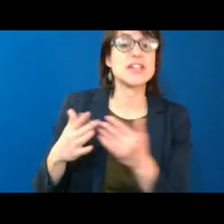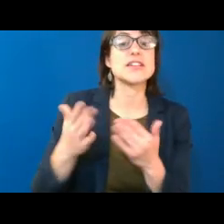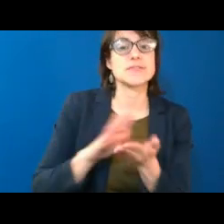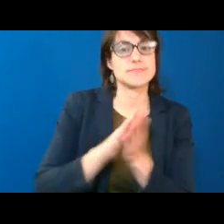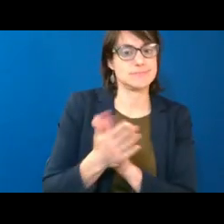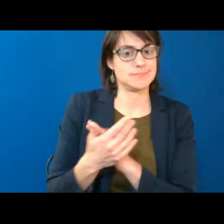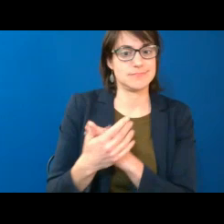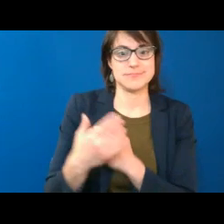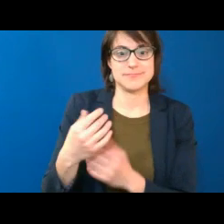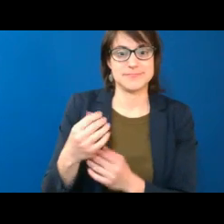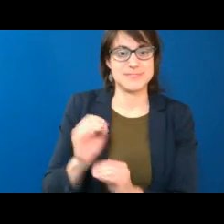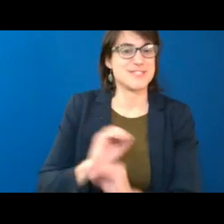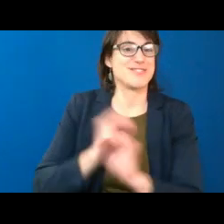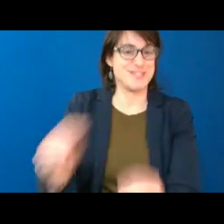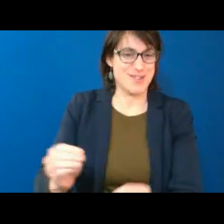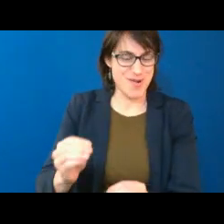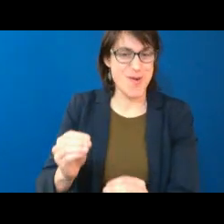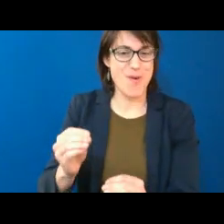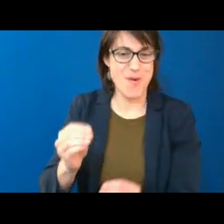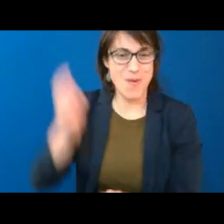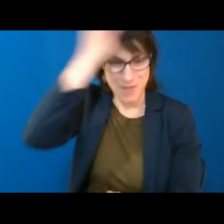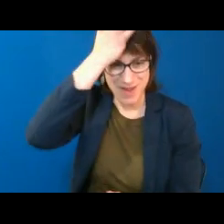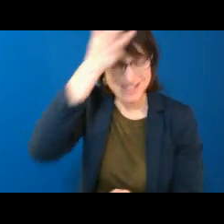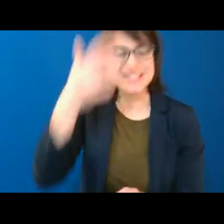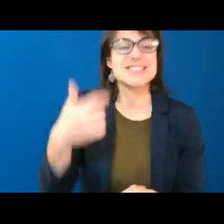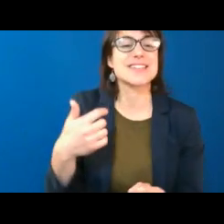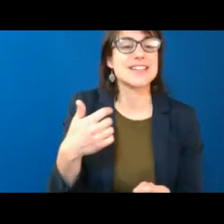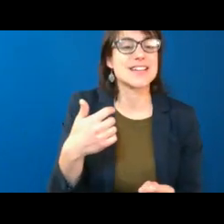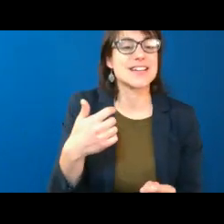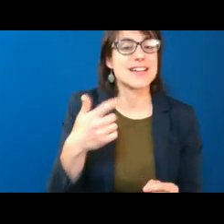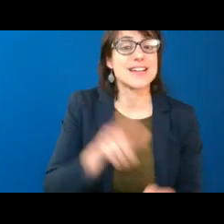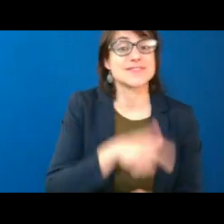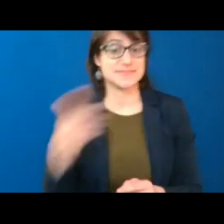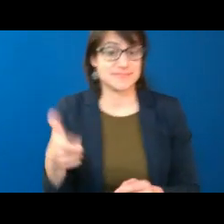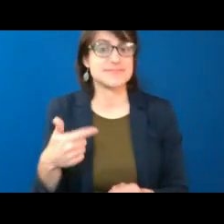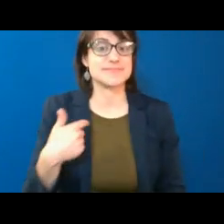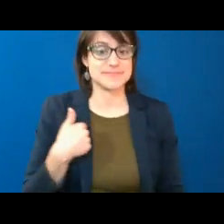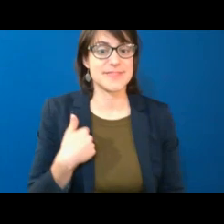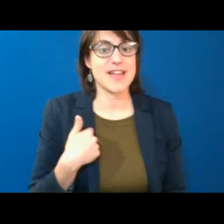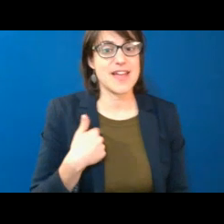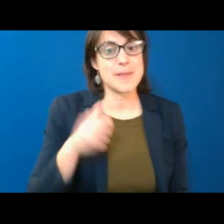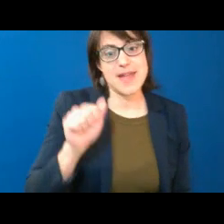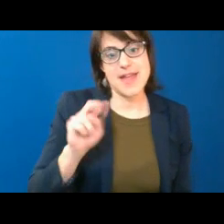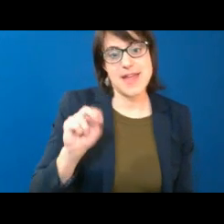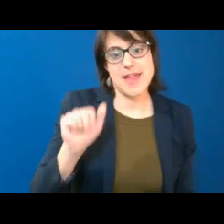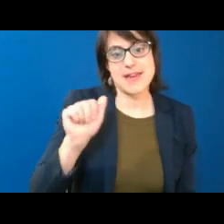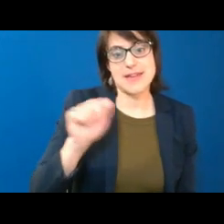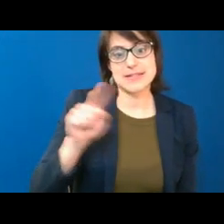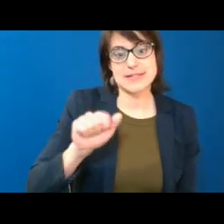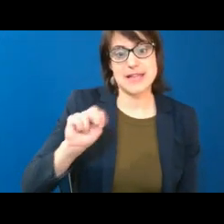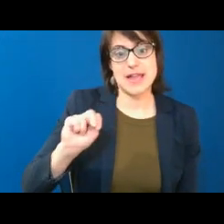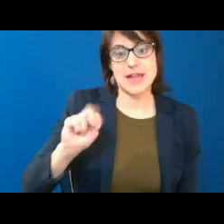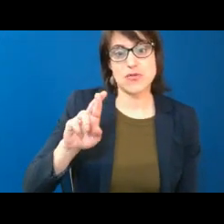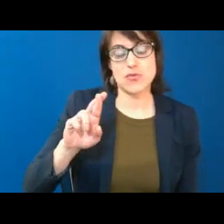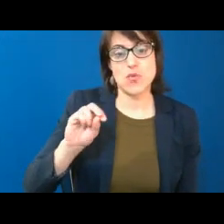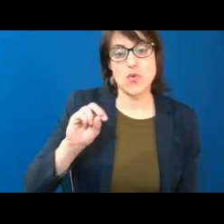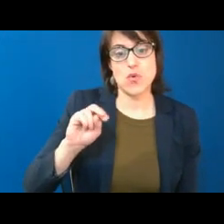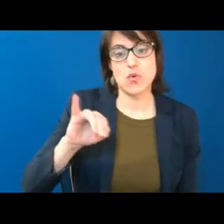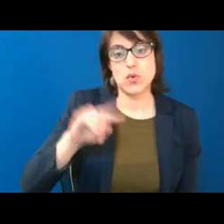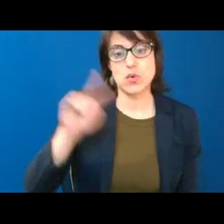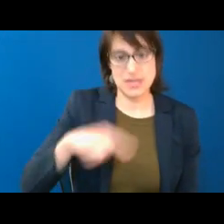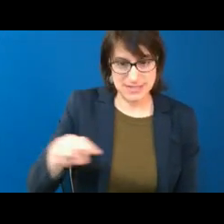I'm Ana Zangroniz. I'm the Florida Sea Grant Extension Agent based in Miami-Dade County, Florida. And Maddie and I have collaborated on